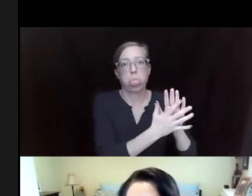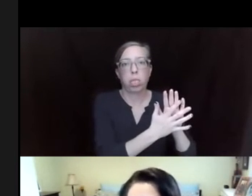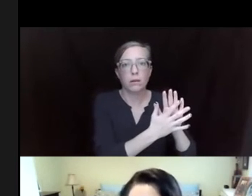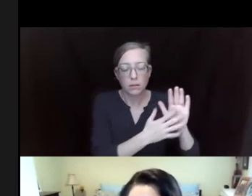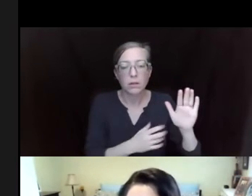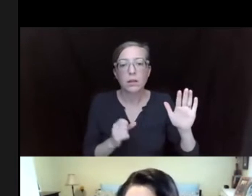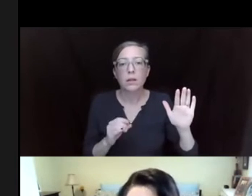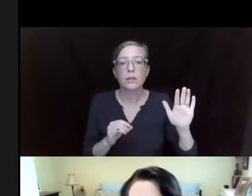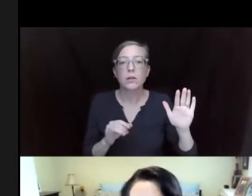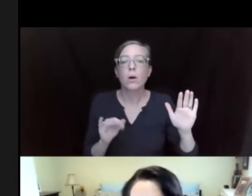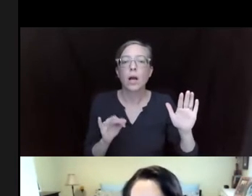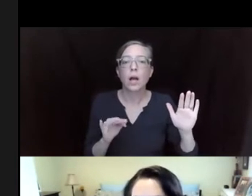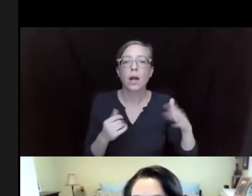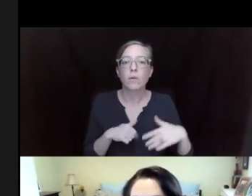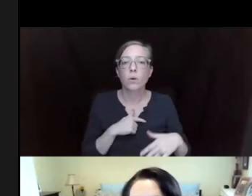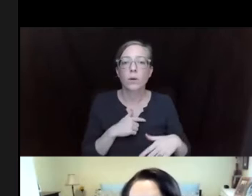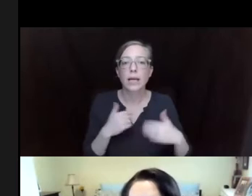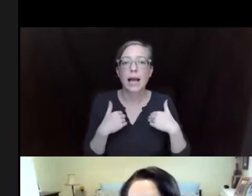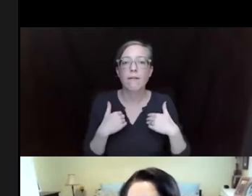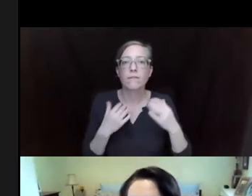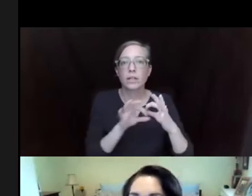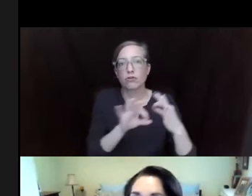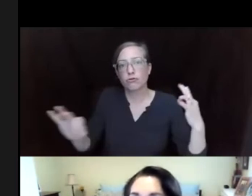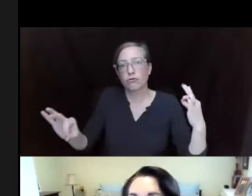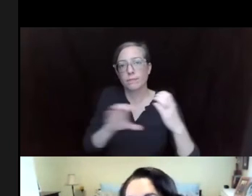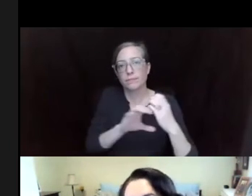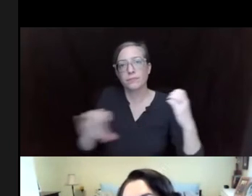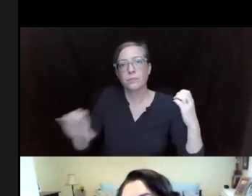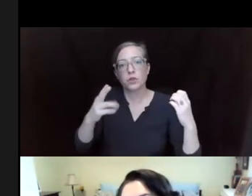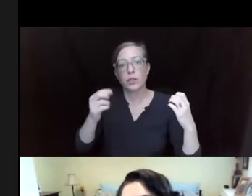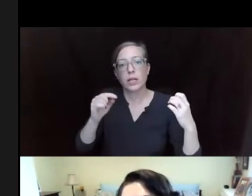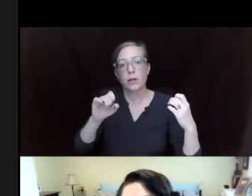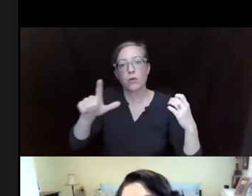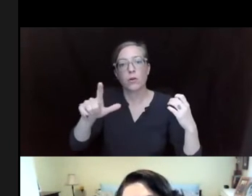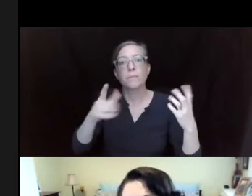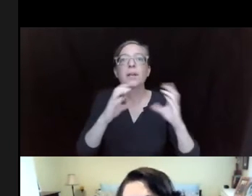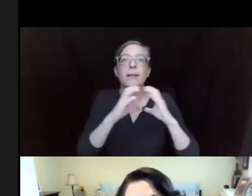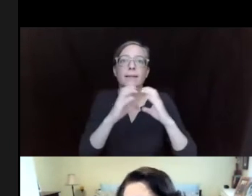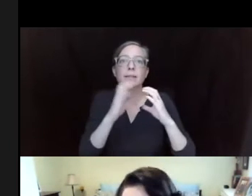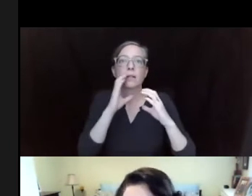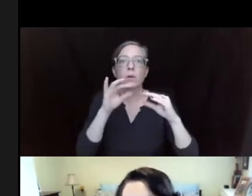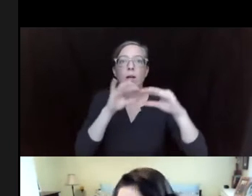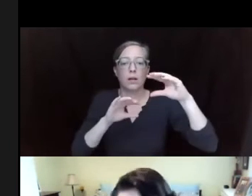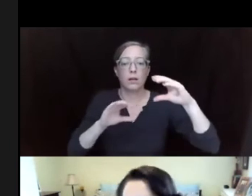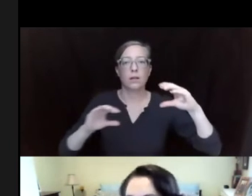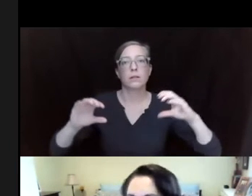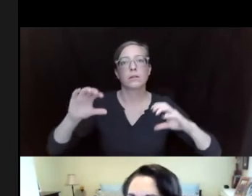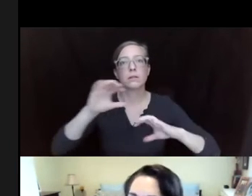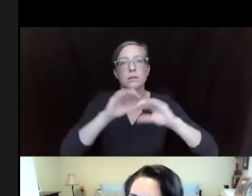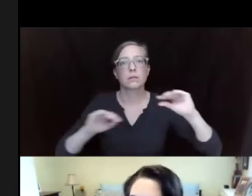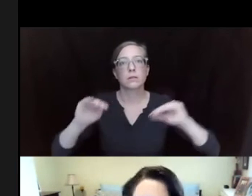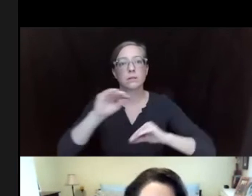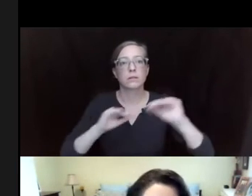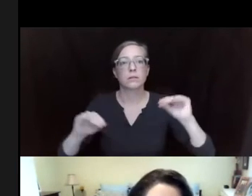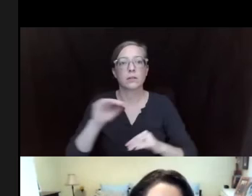that conical shape, the cells do this, and the system is no longer clogged. Sometimes practicality has to be